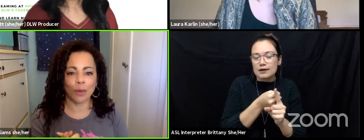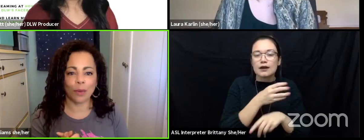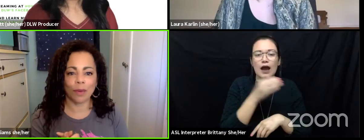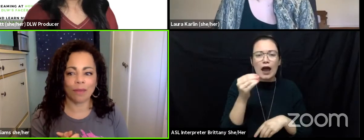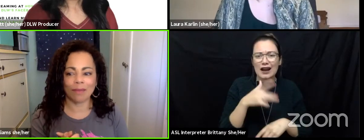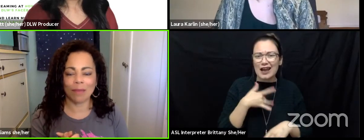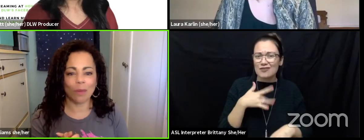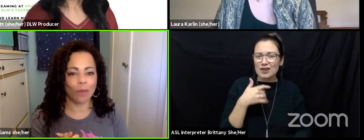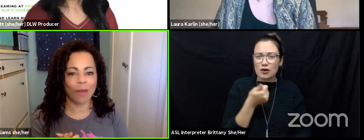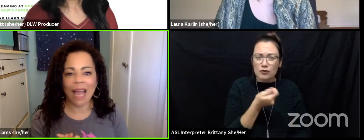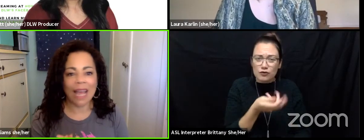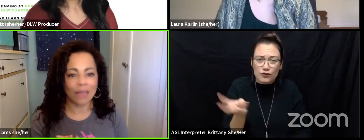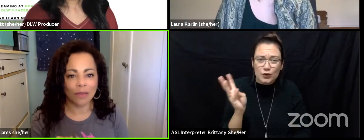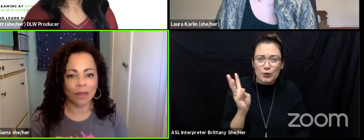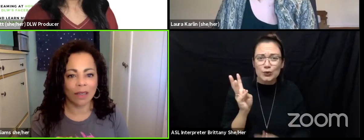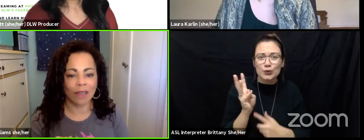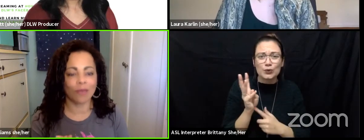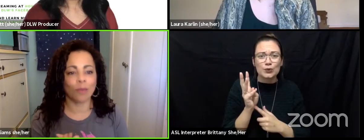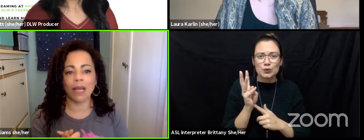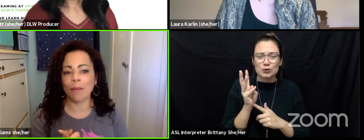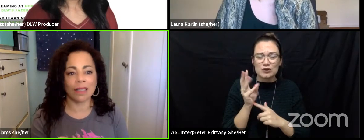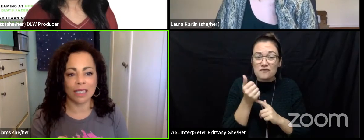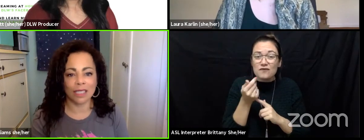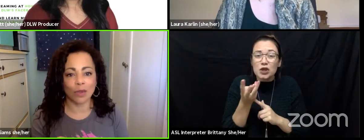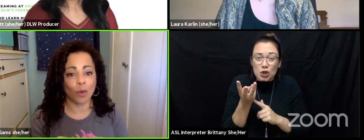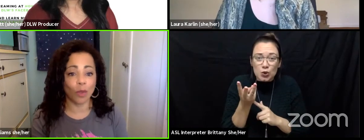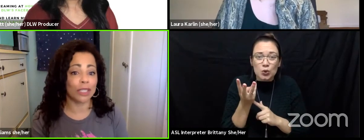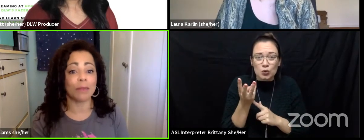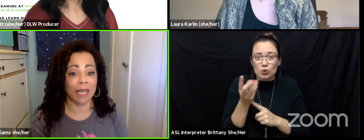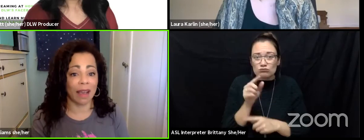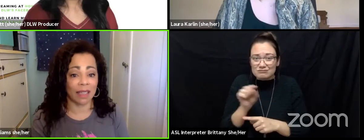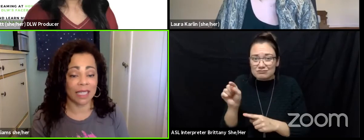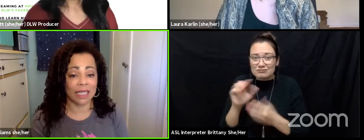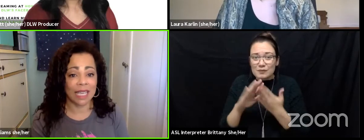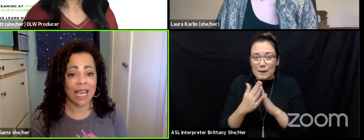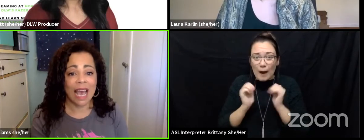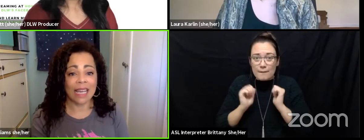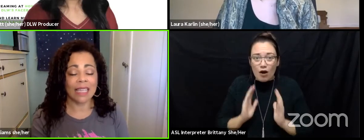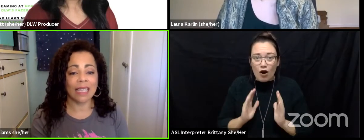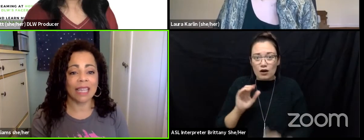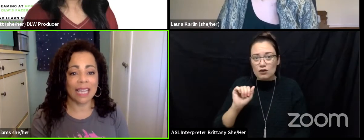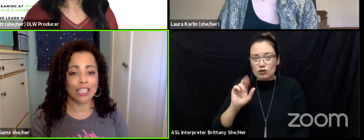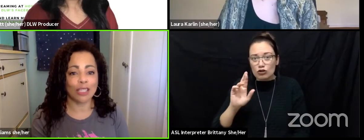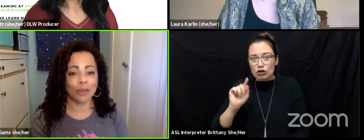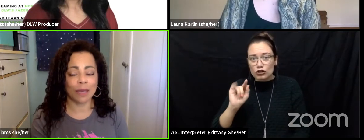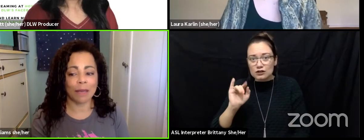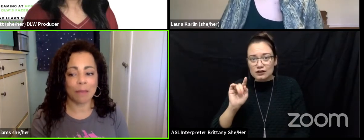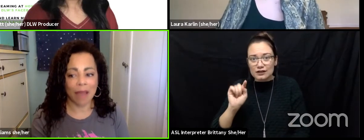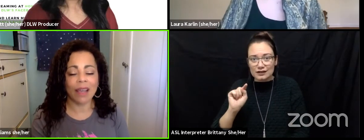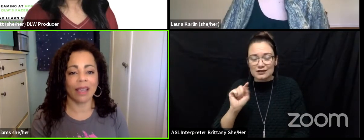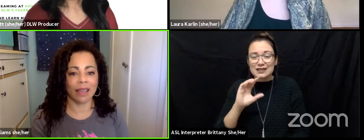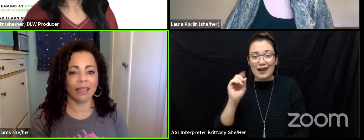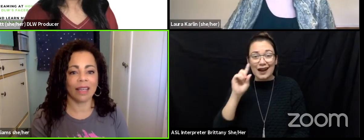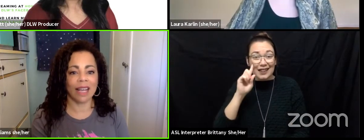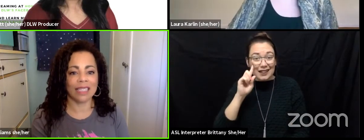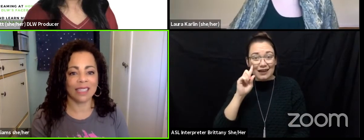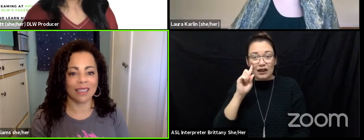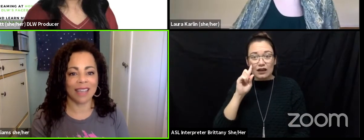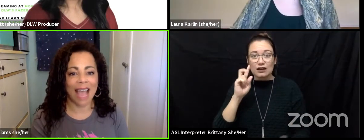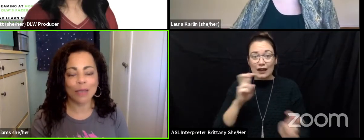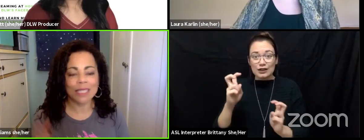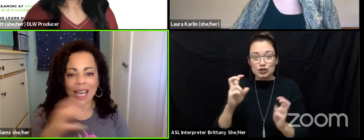few, maybe a handful, have become artists or wanted to be artists. And I think that the issue in America,